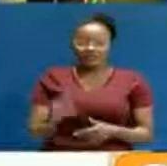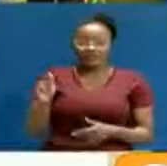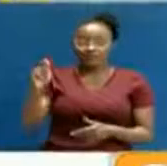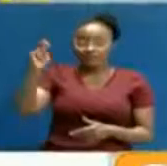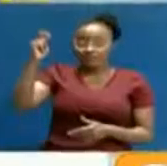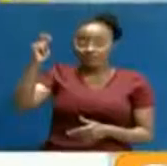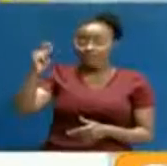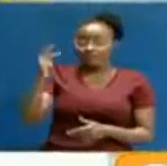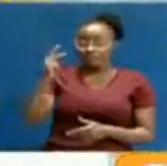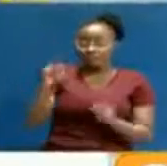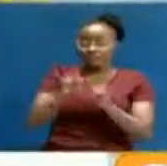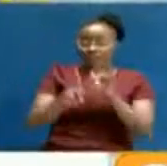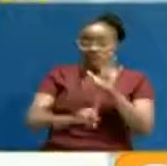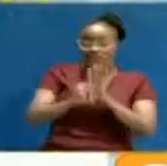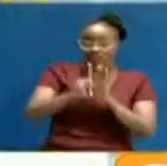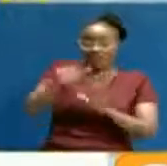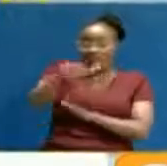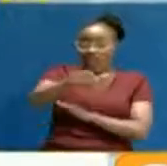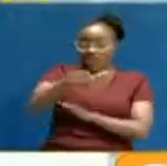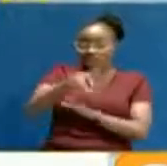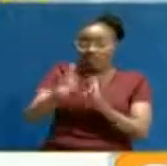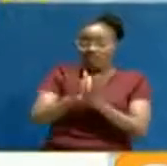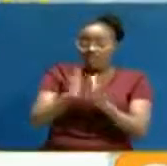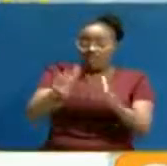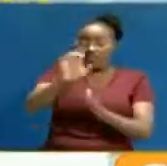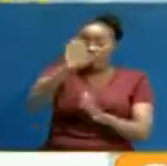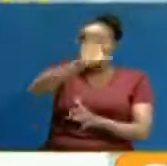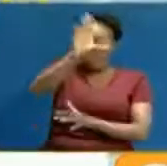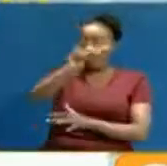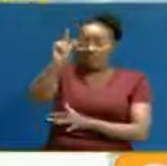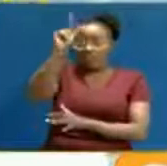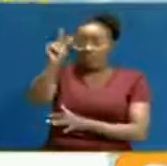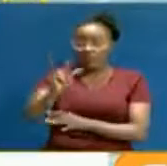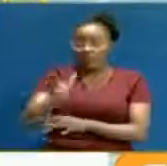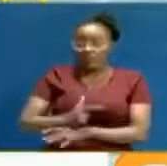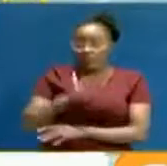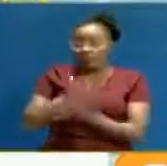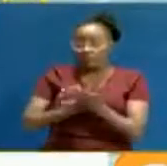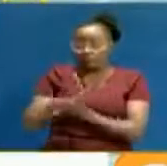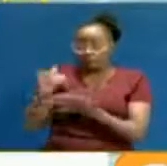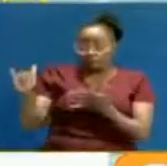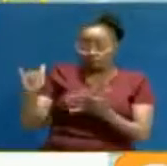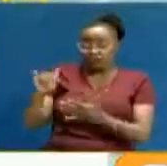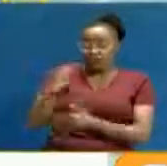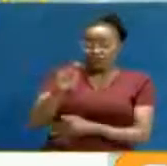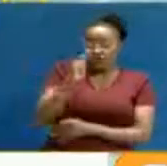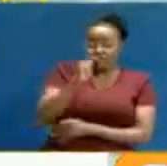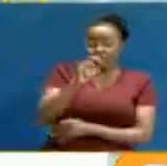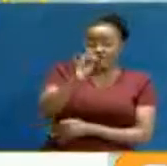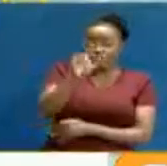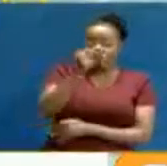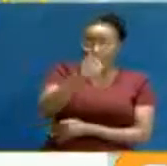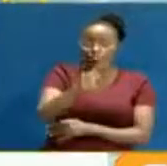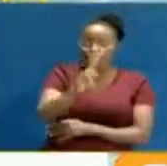Kenya, regarded as a development fulcrum in the larger East African region, a visit by President Samia Suluhu to Parliament